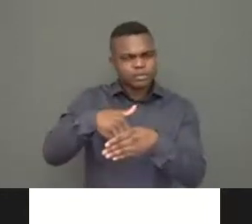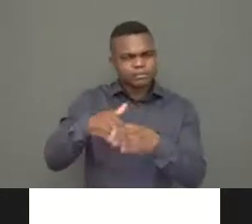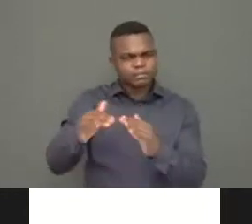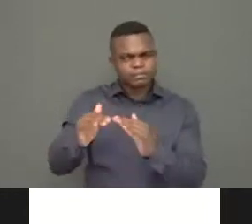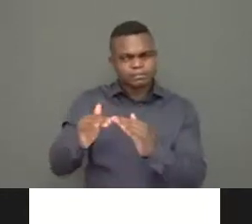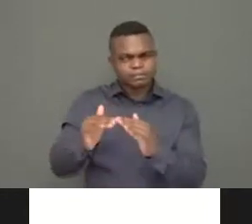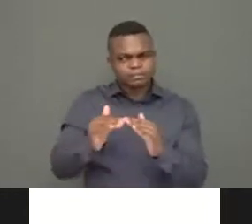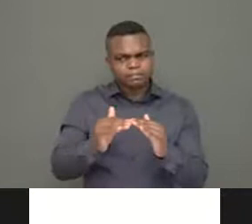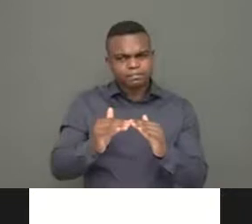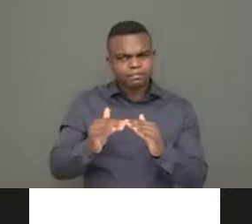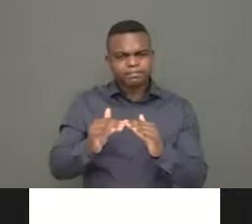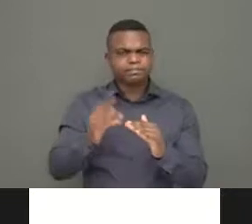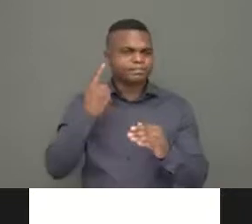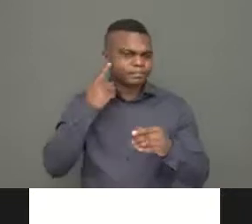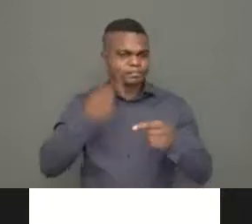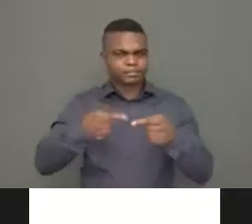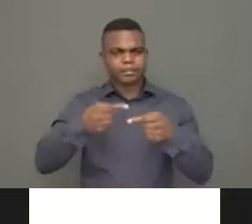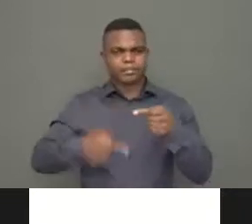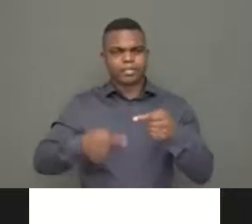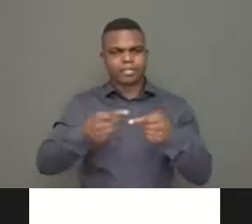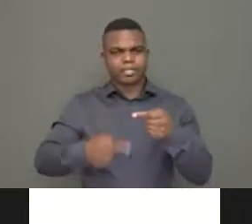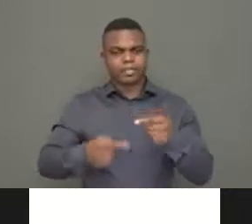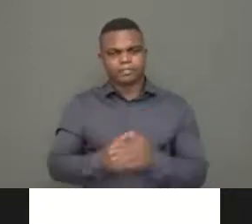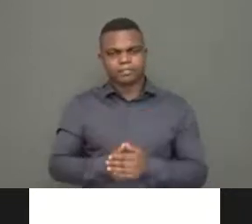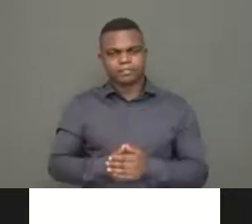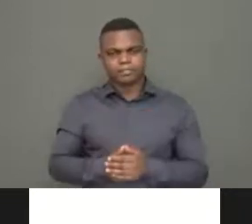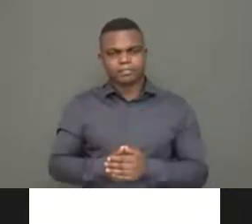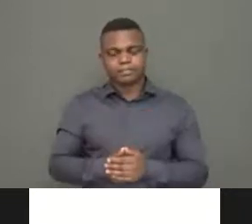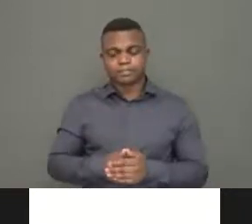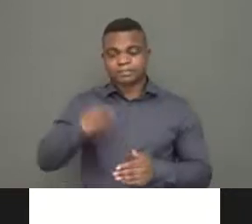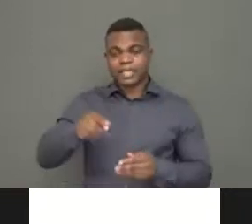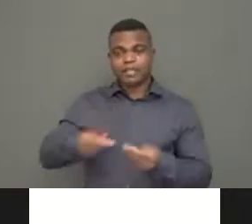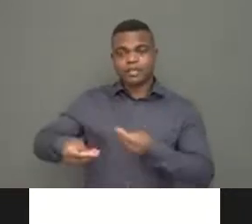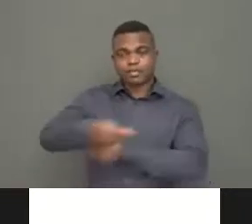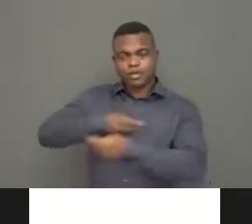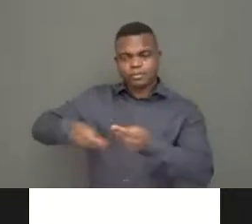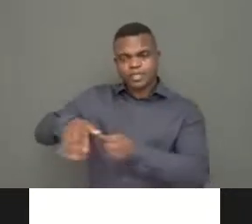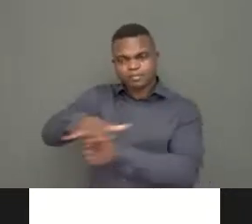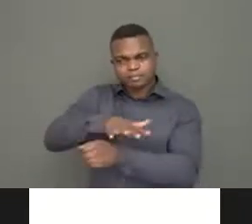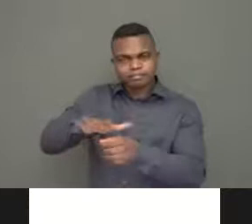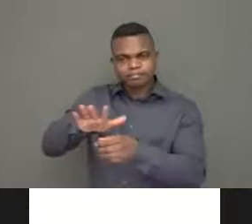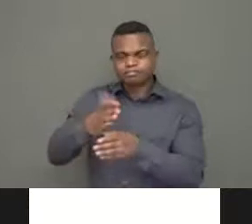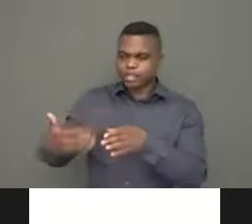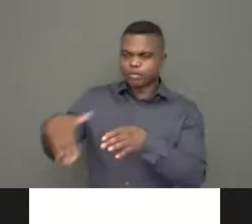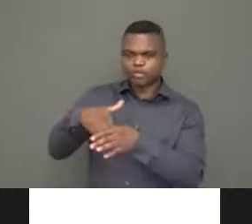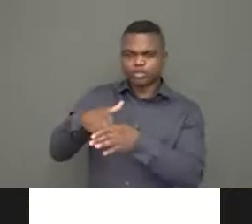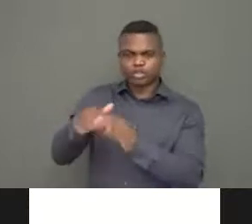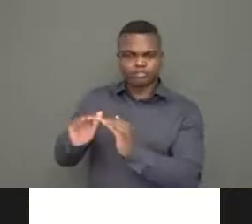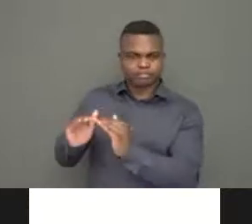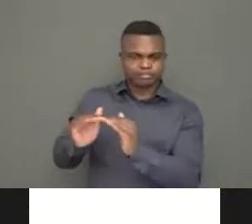contributions has existed among time immemorial. Each